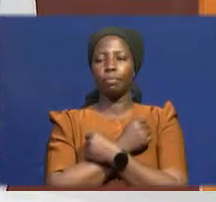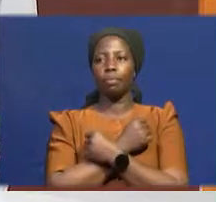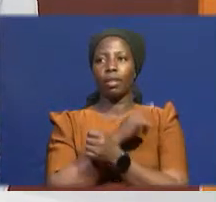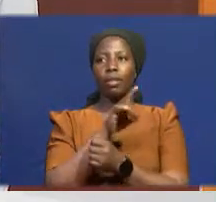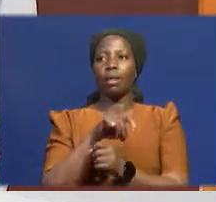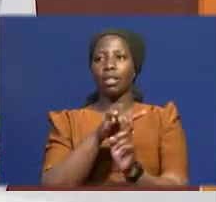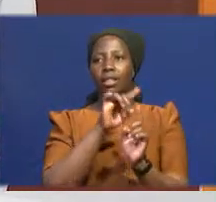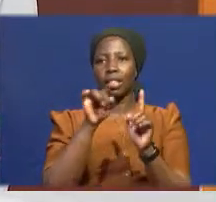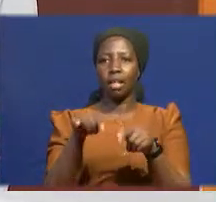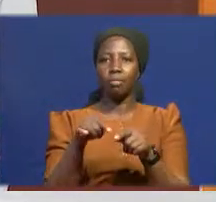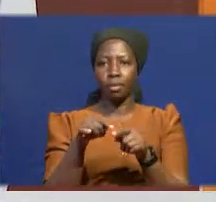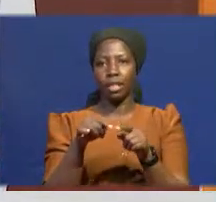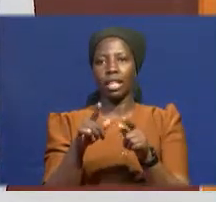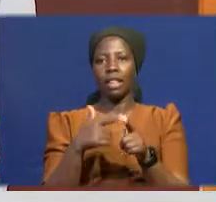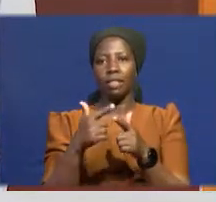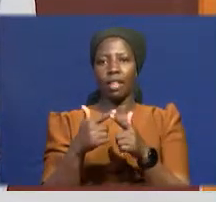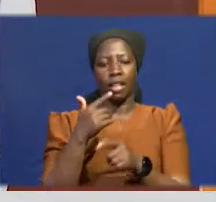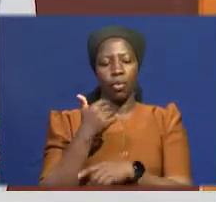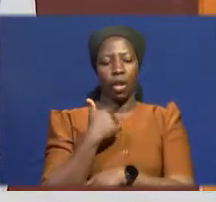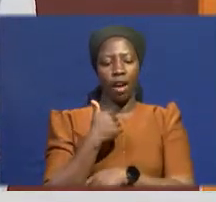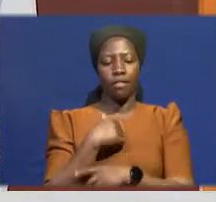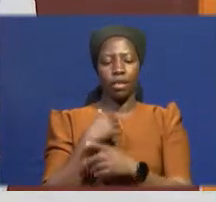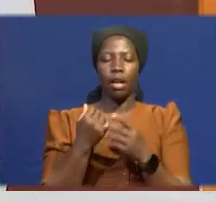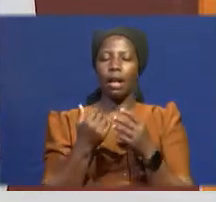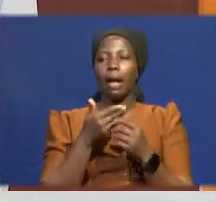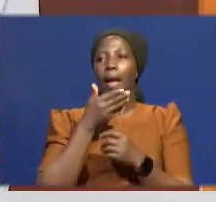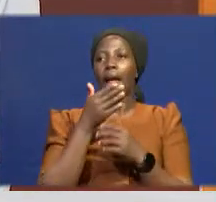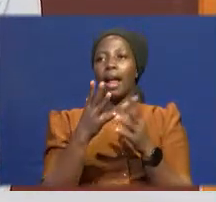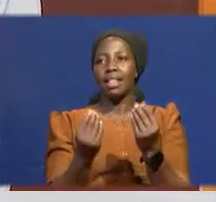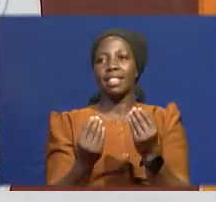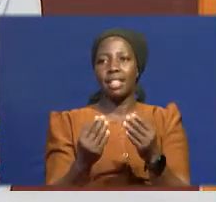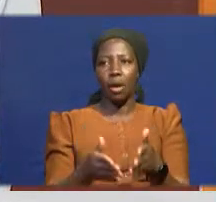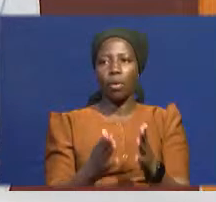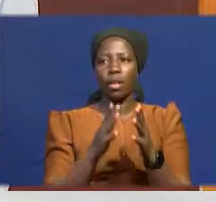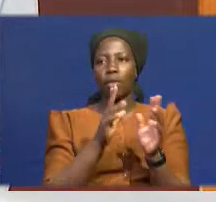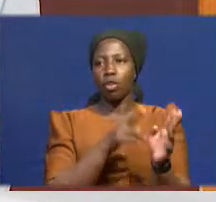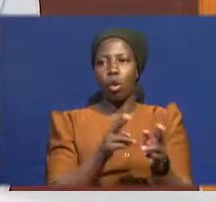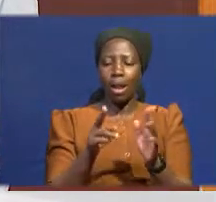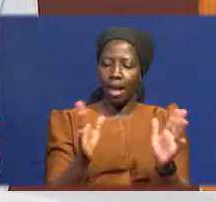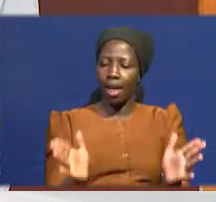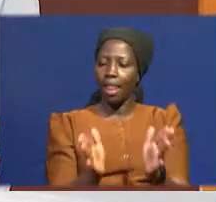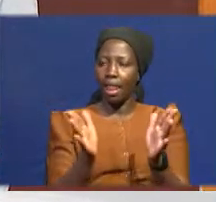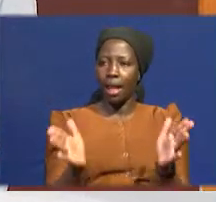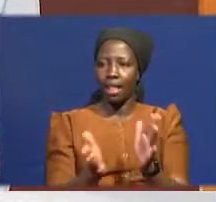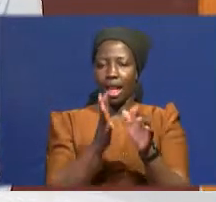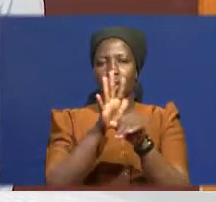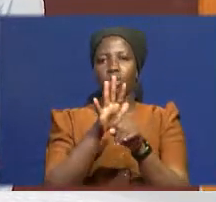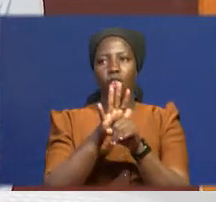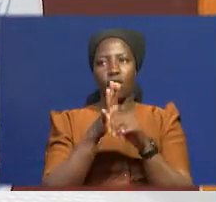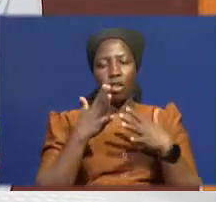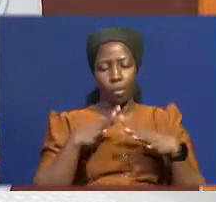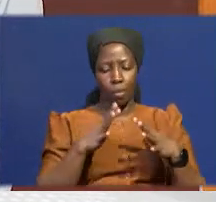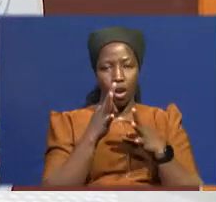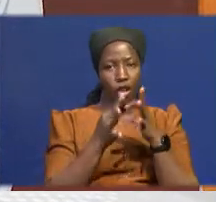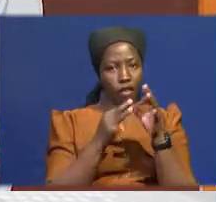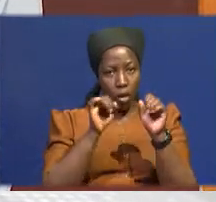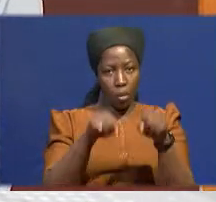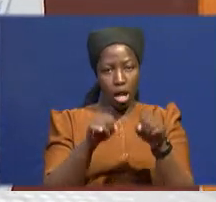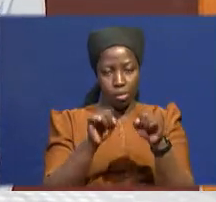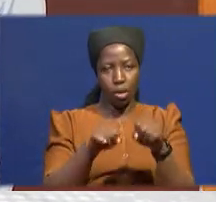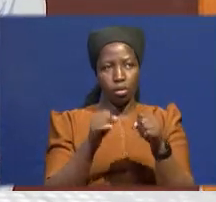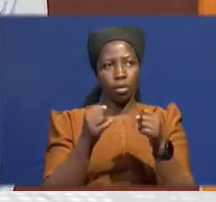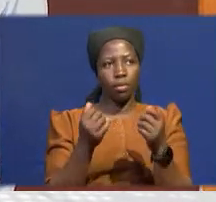stage, and it's a much easier feel. And we normally encourage a lot of people, if possible, drive down to